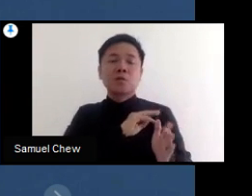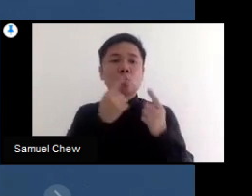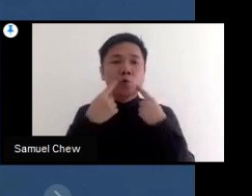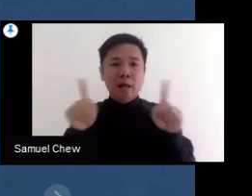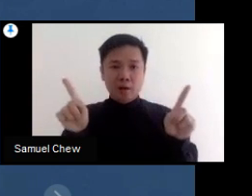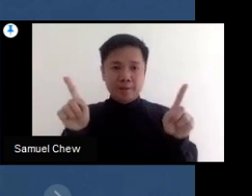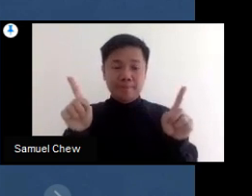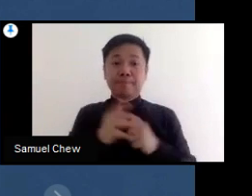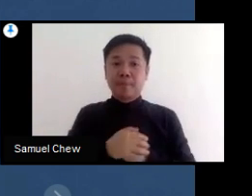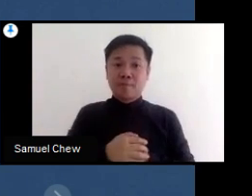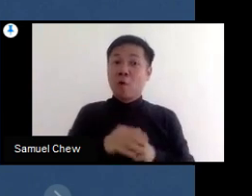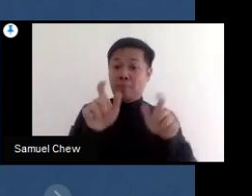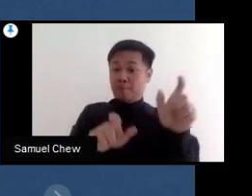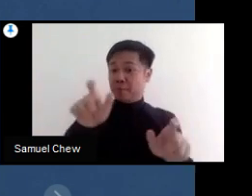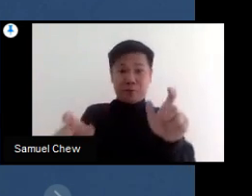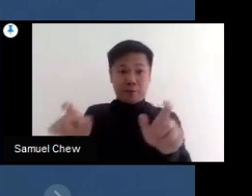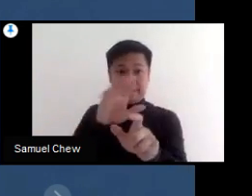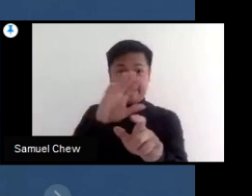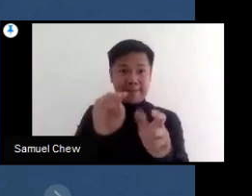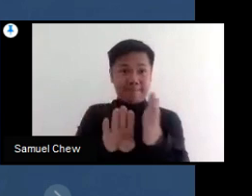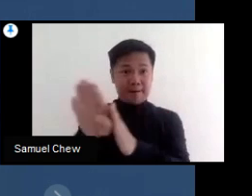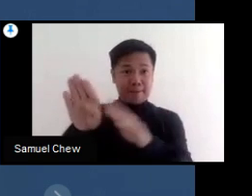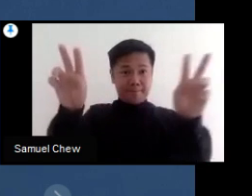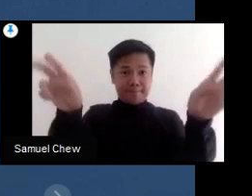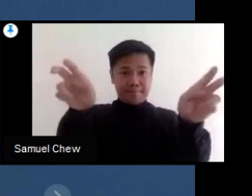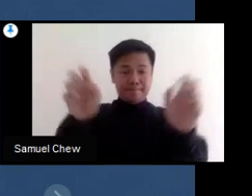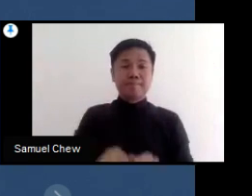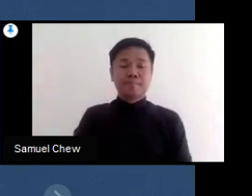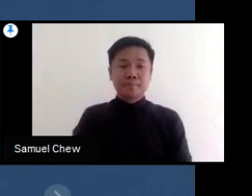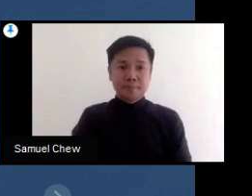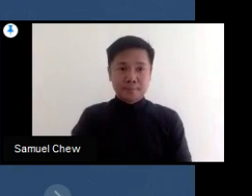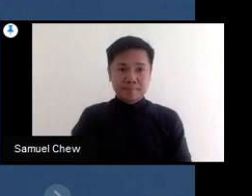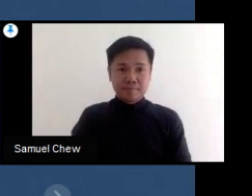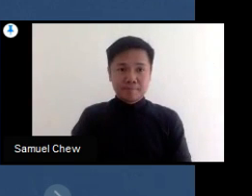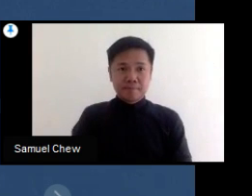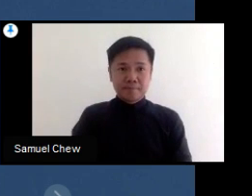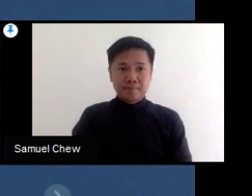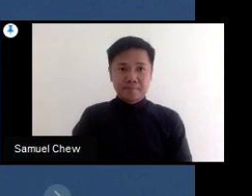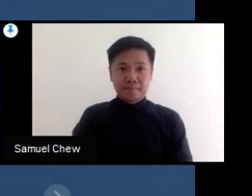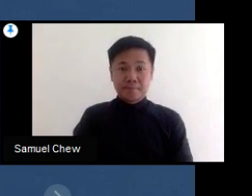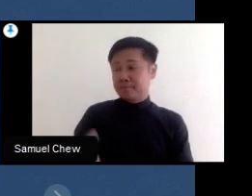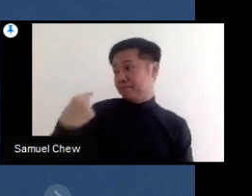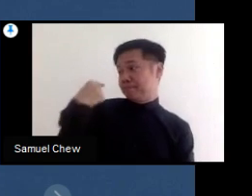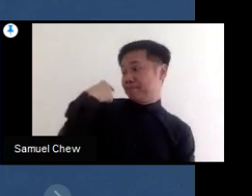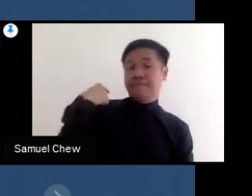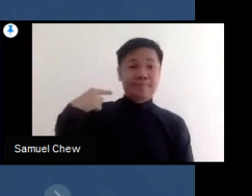Population and Development as suggested by